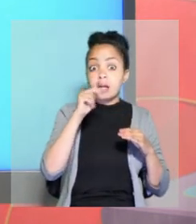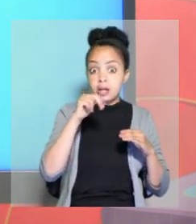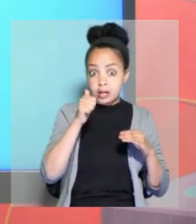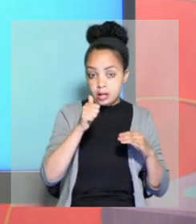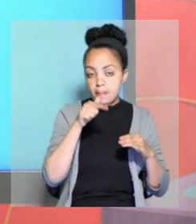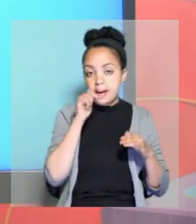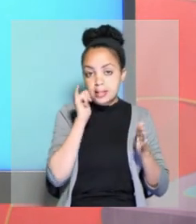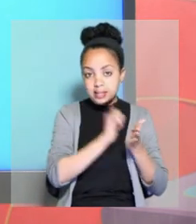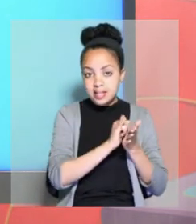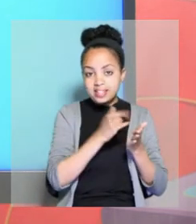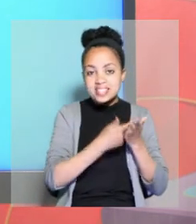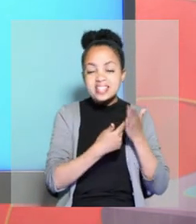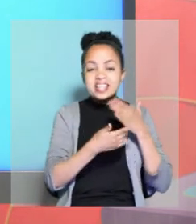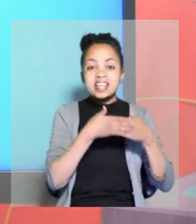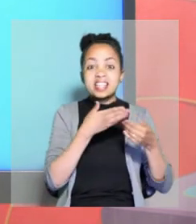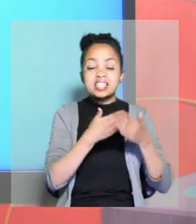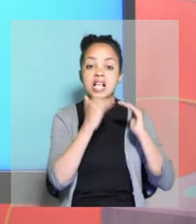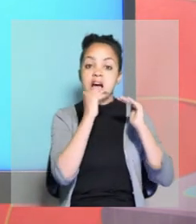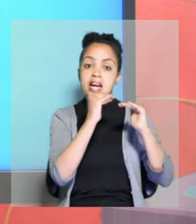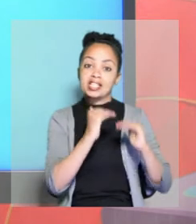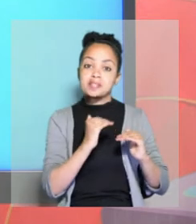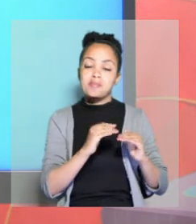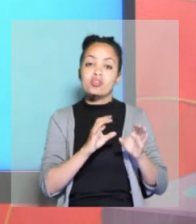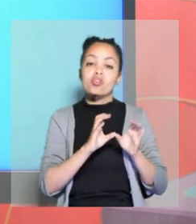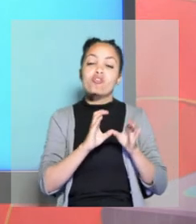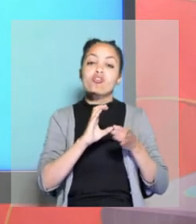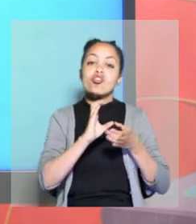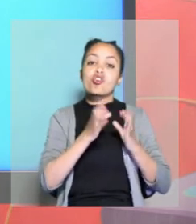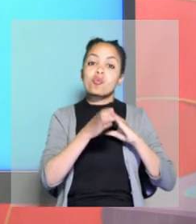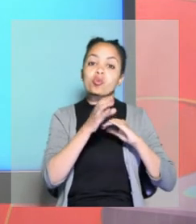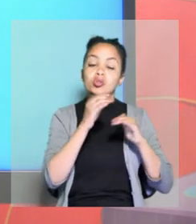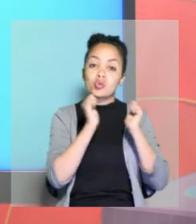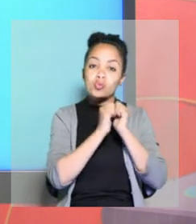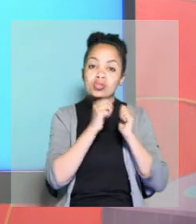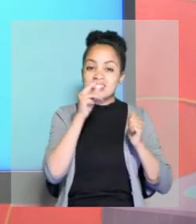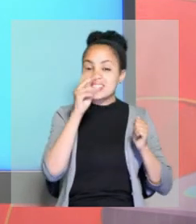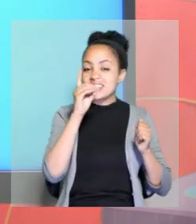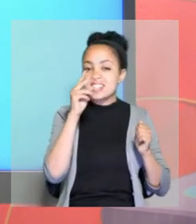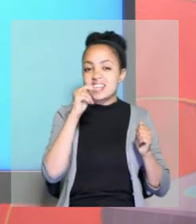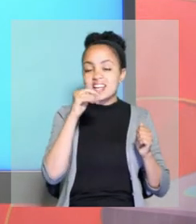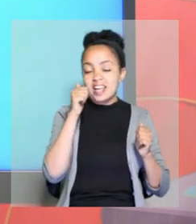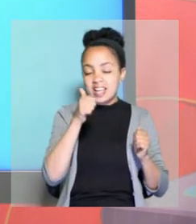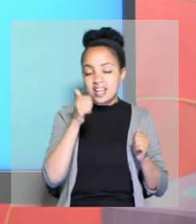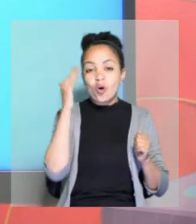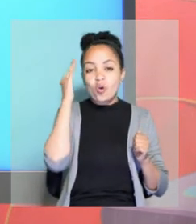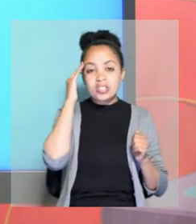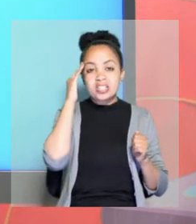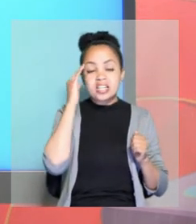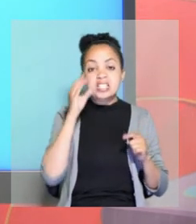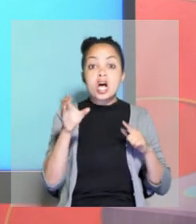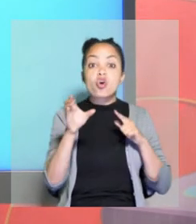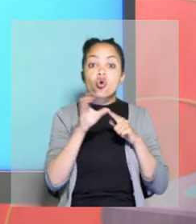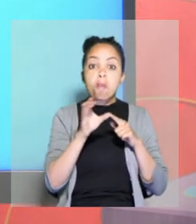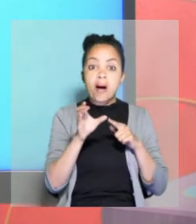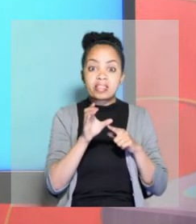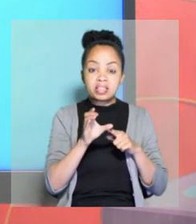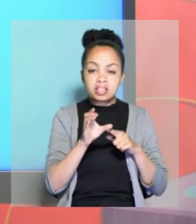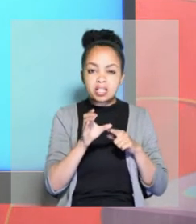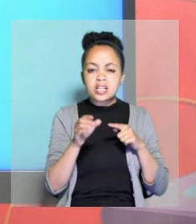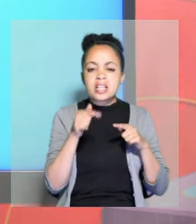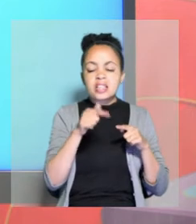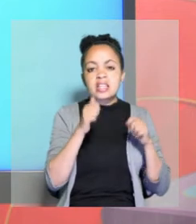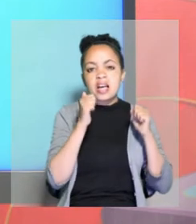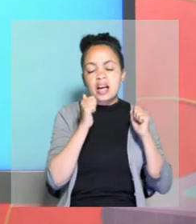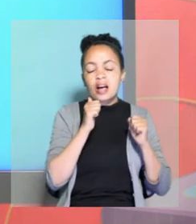that, this loosely arrangement of chromosome within a DNA is considered as chromatin. When